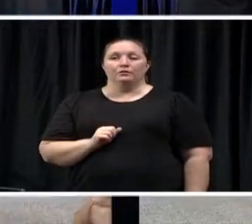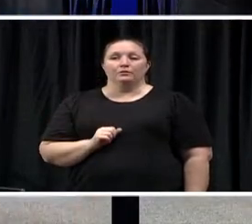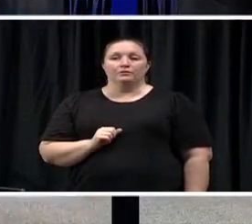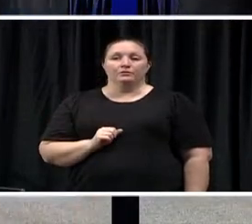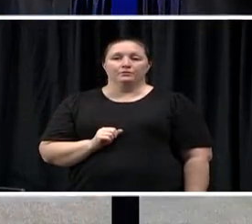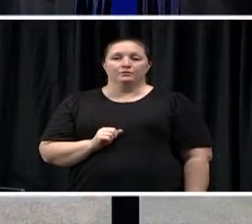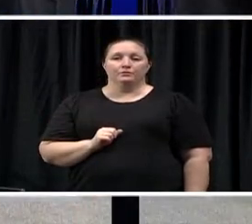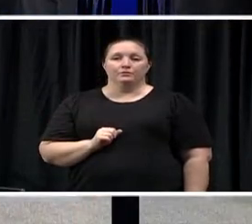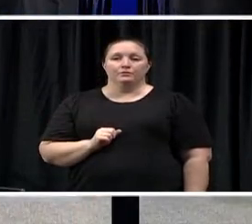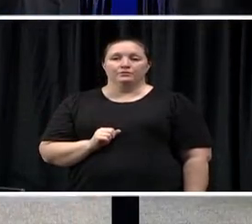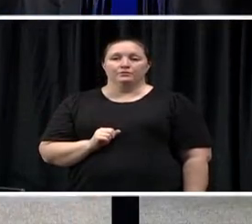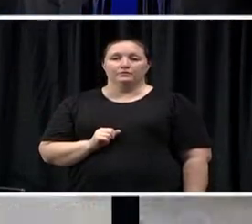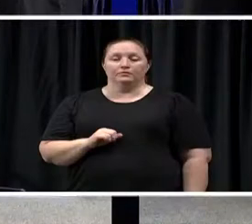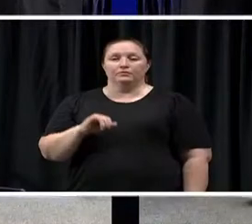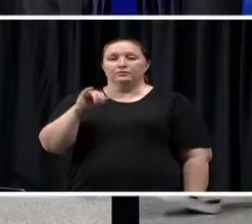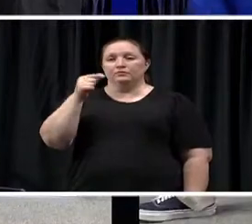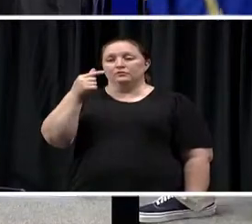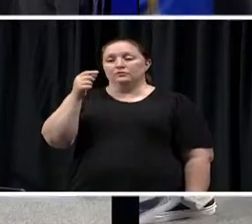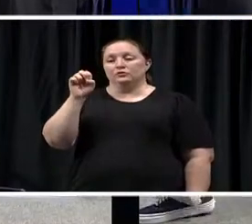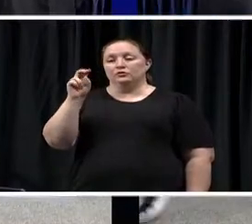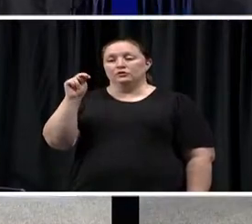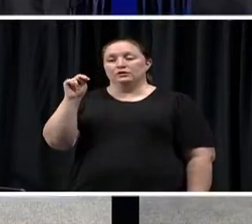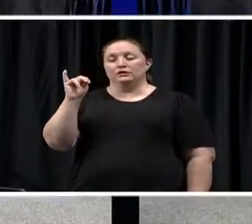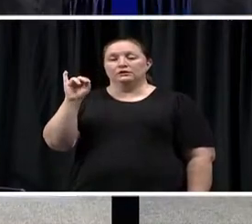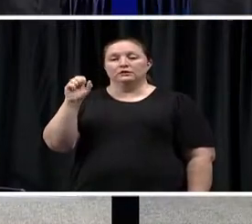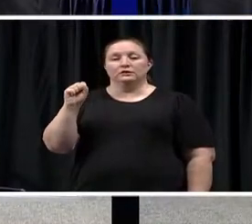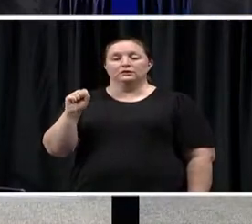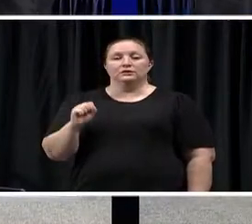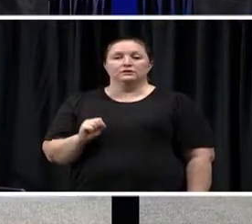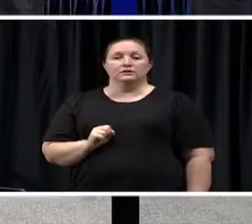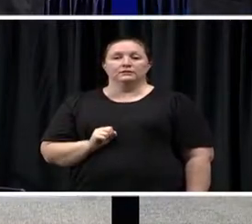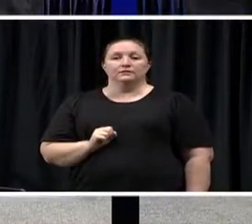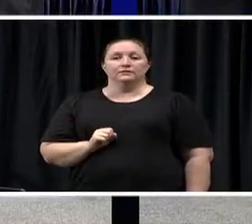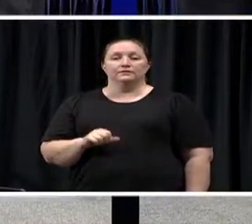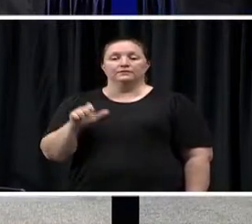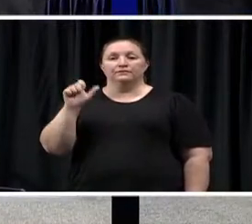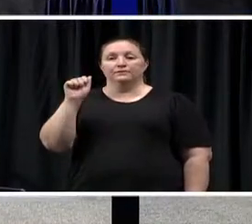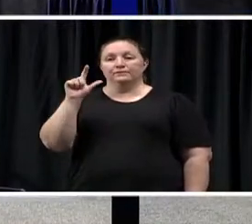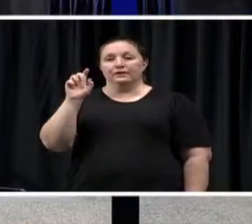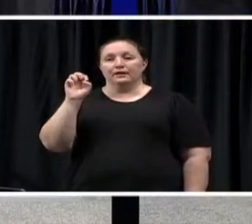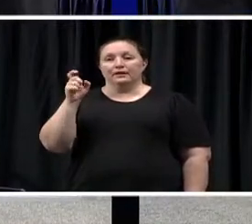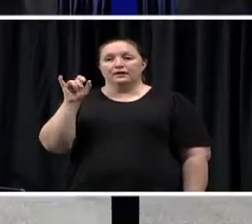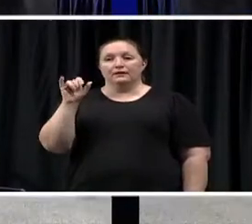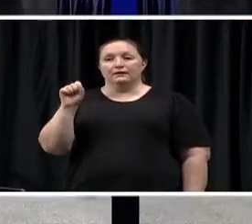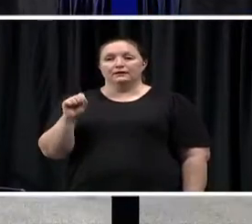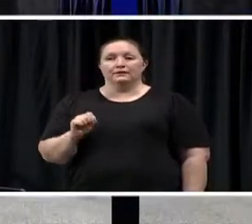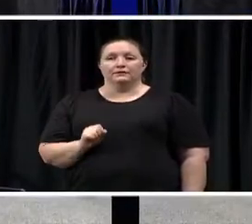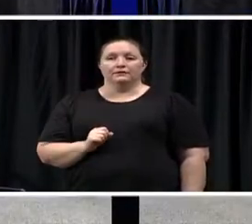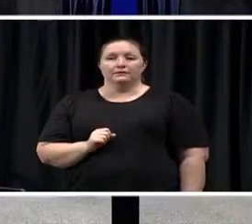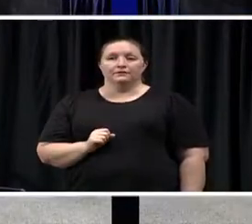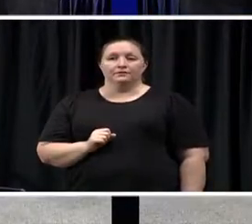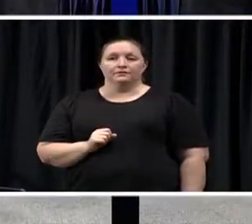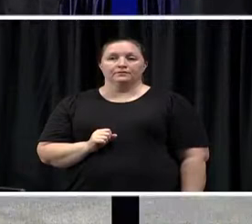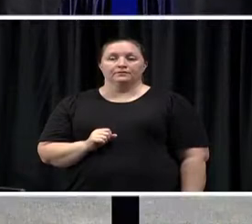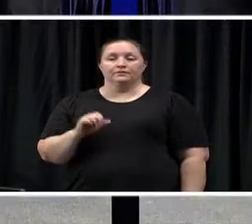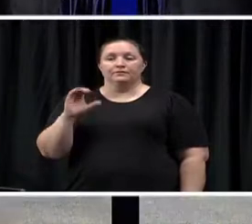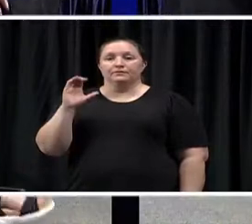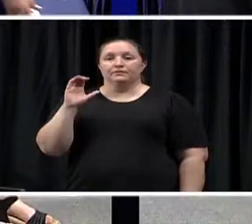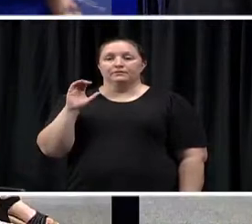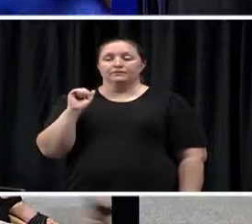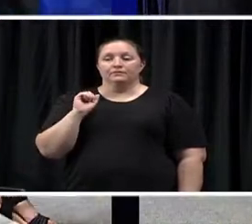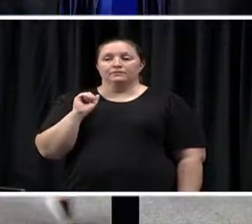Kada. Genesis Haiti Reyes. Alexis Christian Rott. Christine